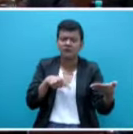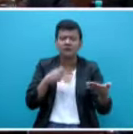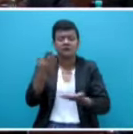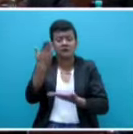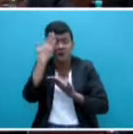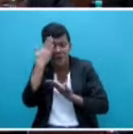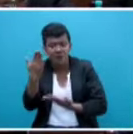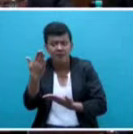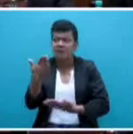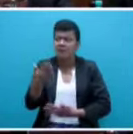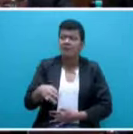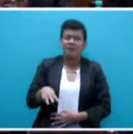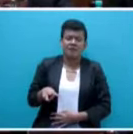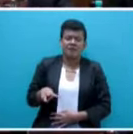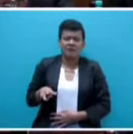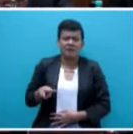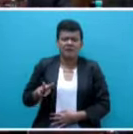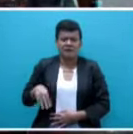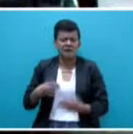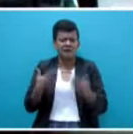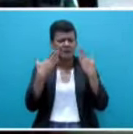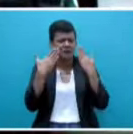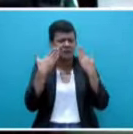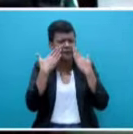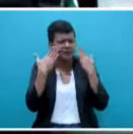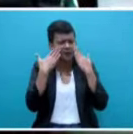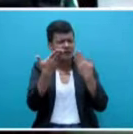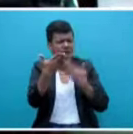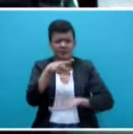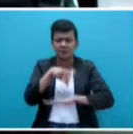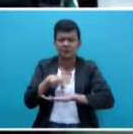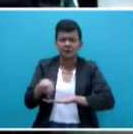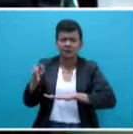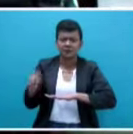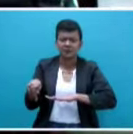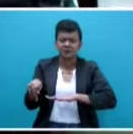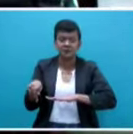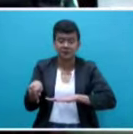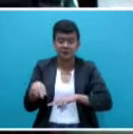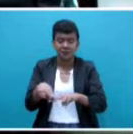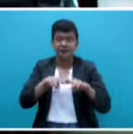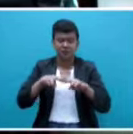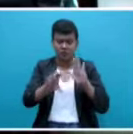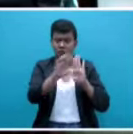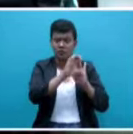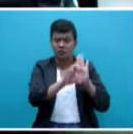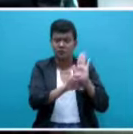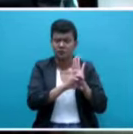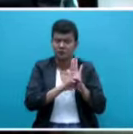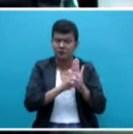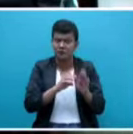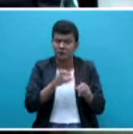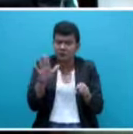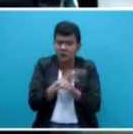is mandated under Section 46 of the Fijian Constitution to make laws for the state